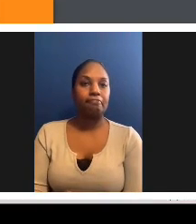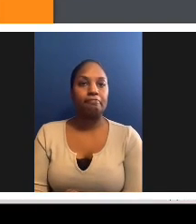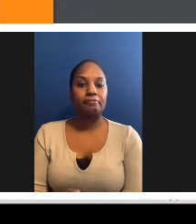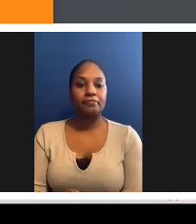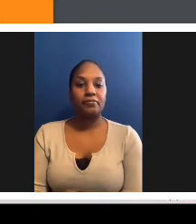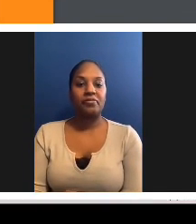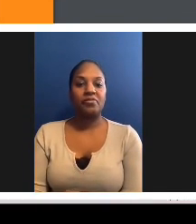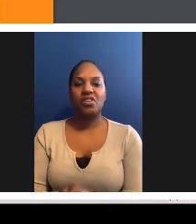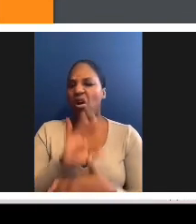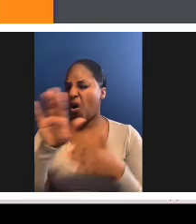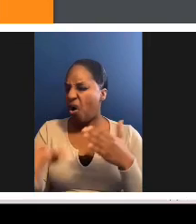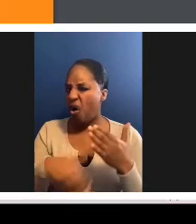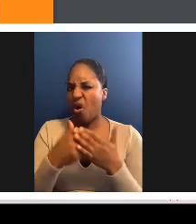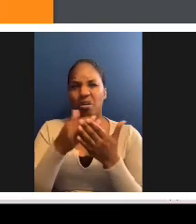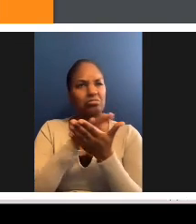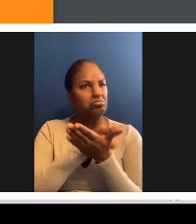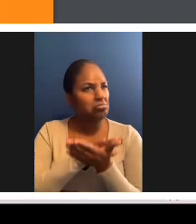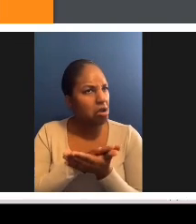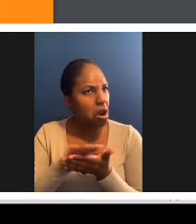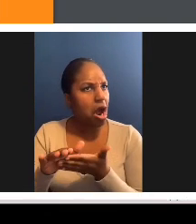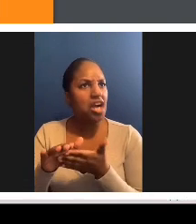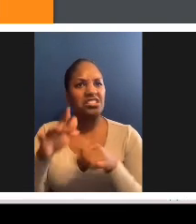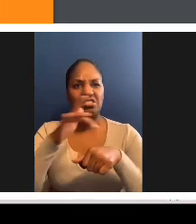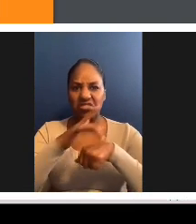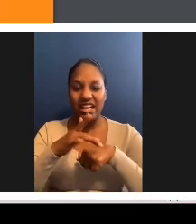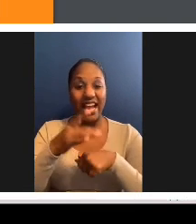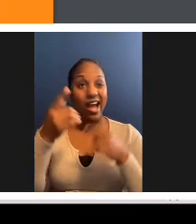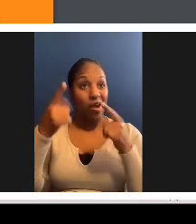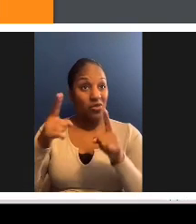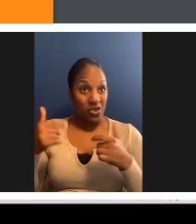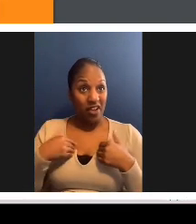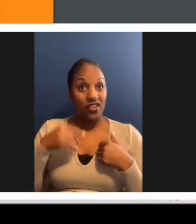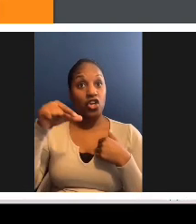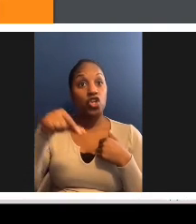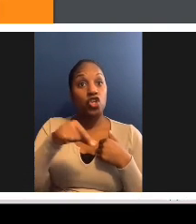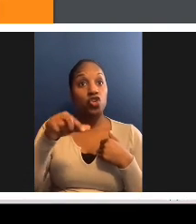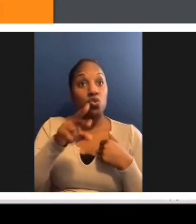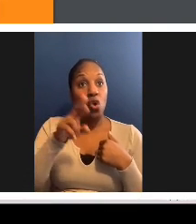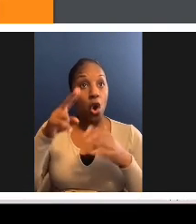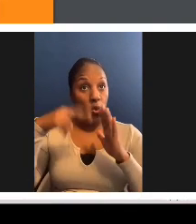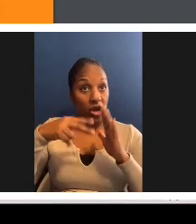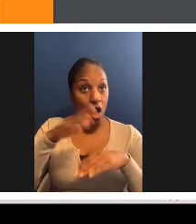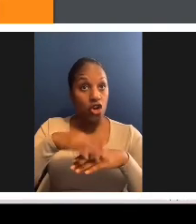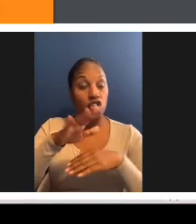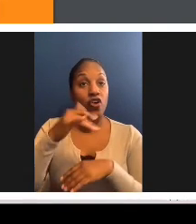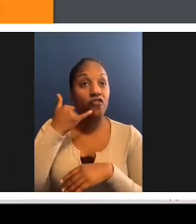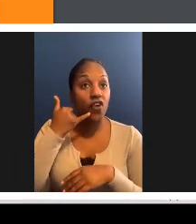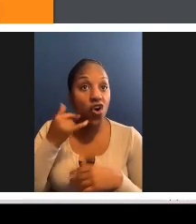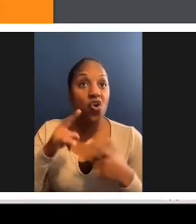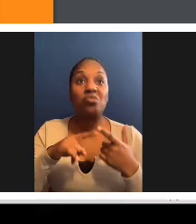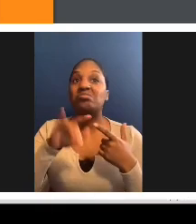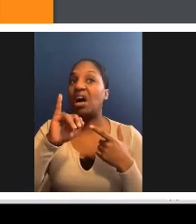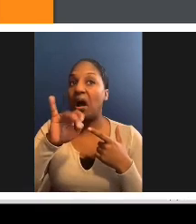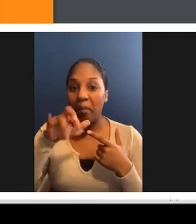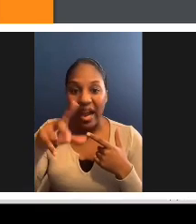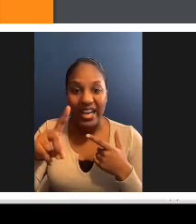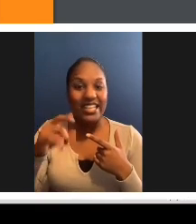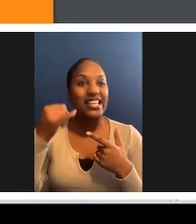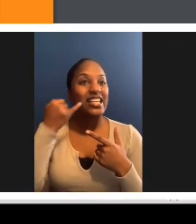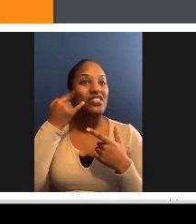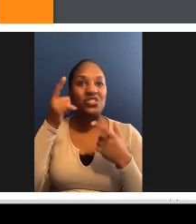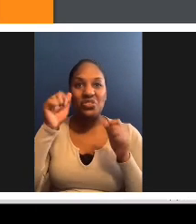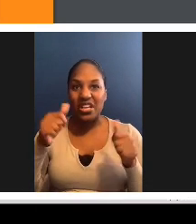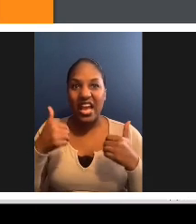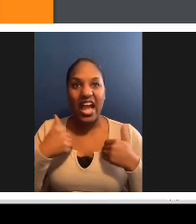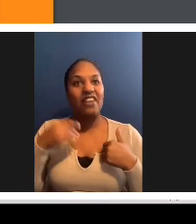It's all nicely in one thing. And if you have a QR reader on your phone or your iPad or something, if you scroll over that, then you can have some